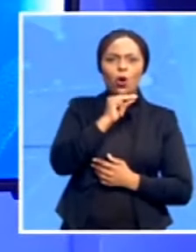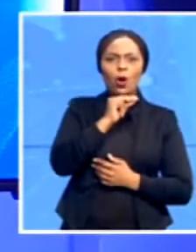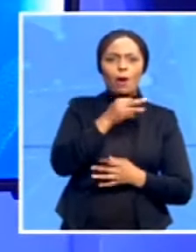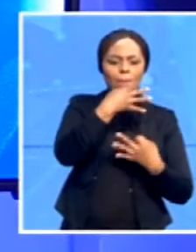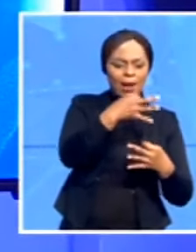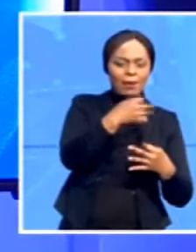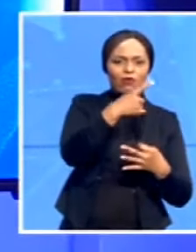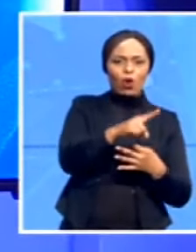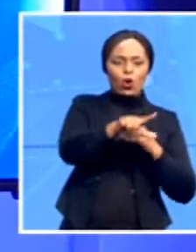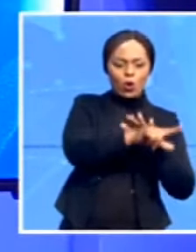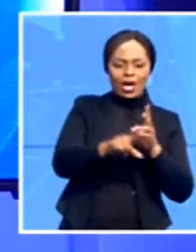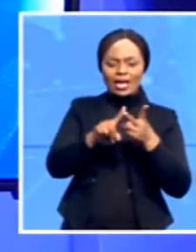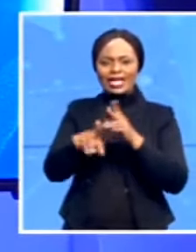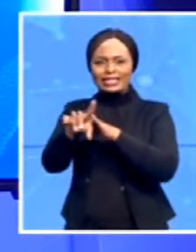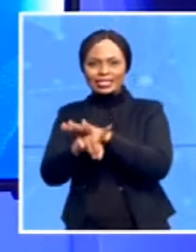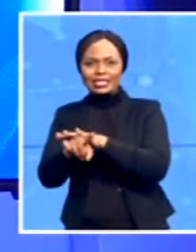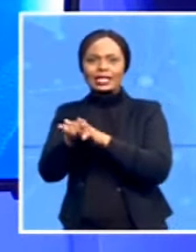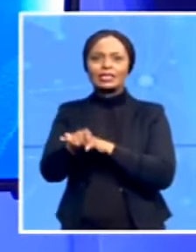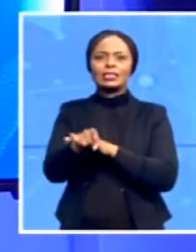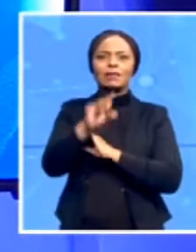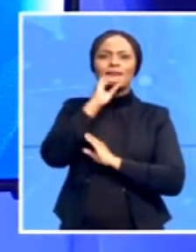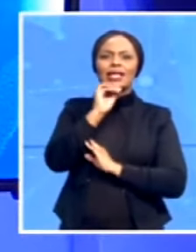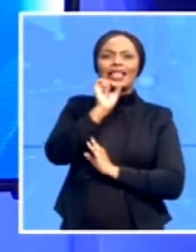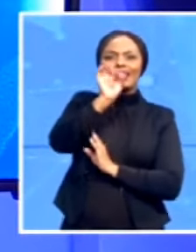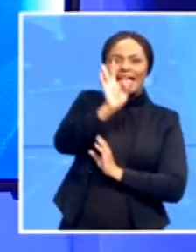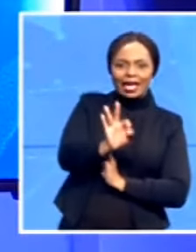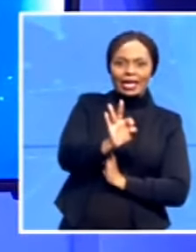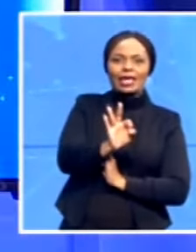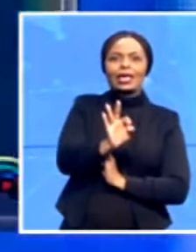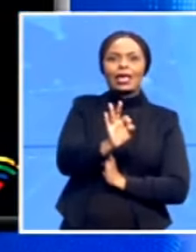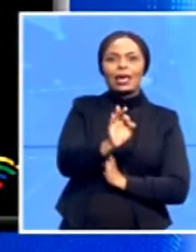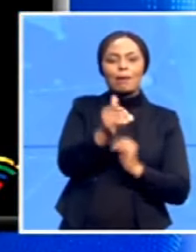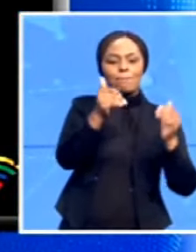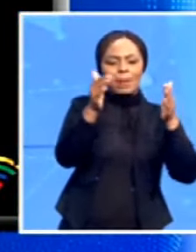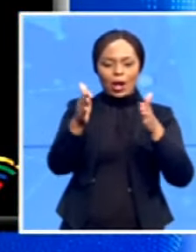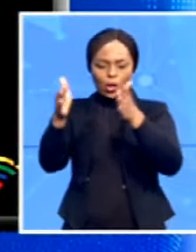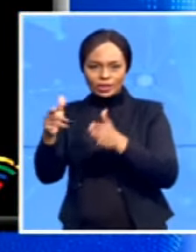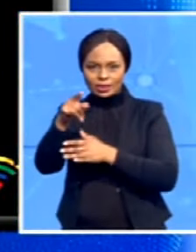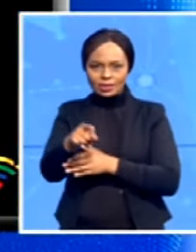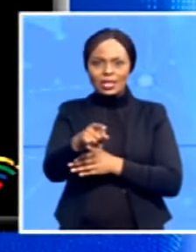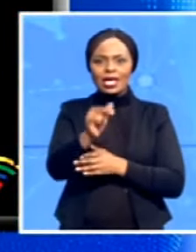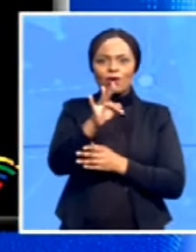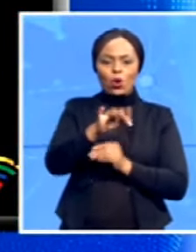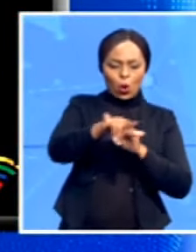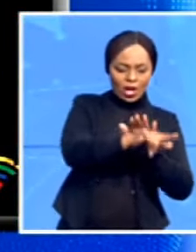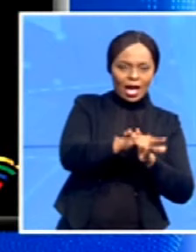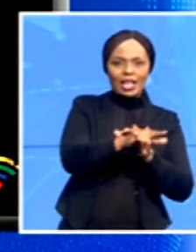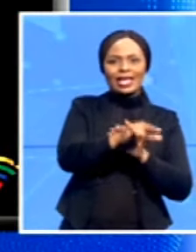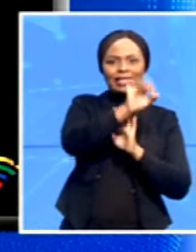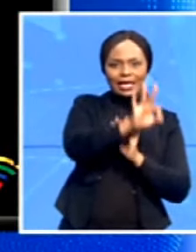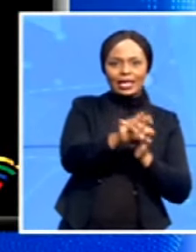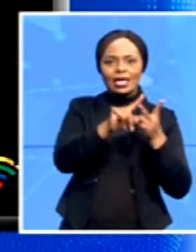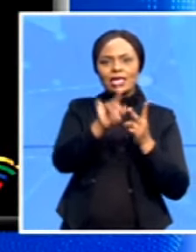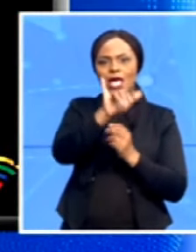3 ballots. So if you live in the local council, you'll be given 3 ballots. The yellow ballot, which is the PR, a vote for a political party. The